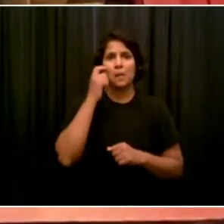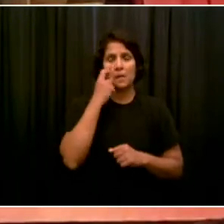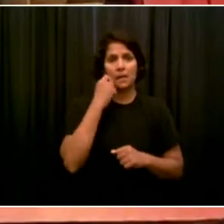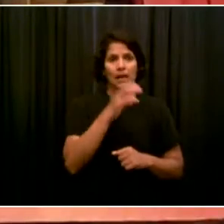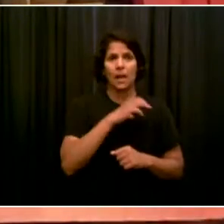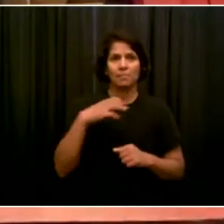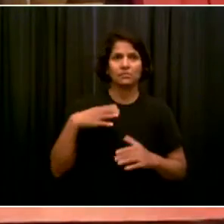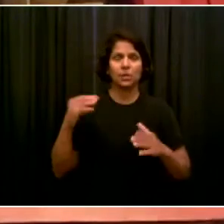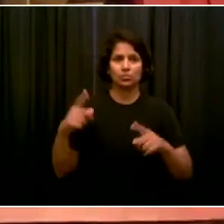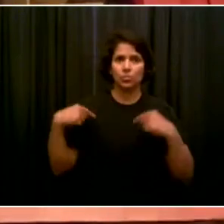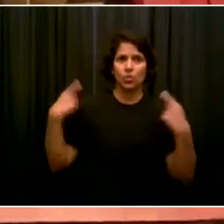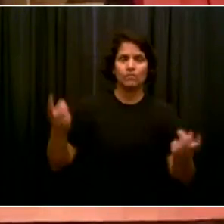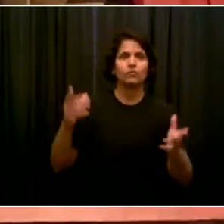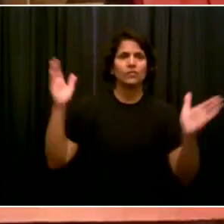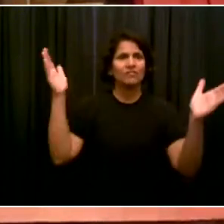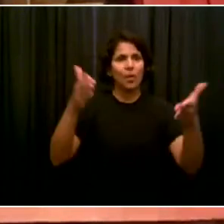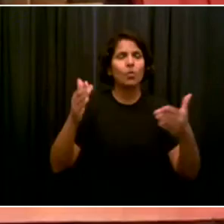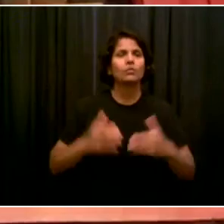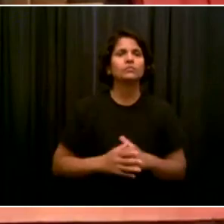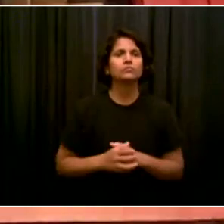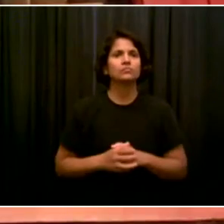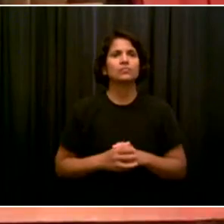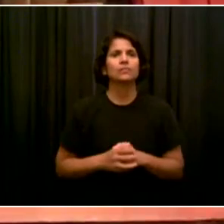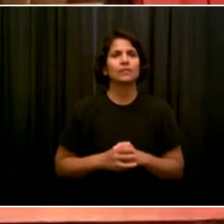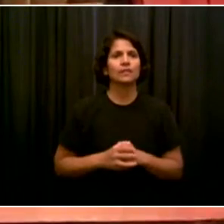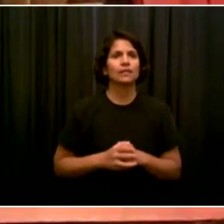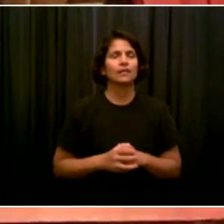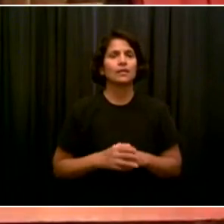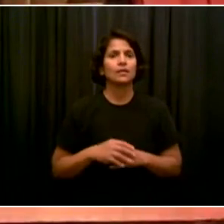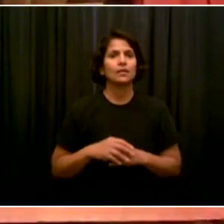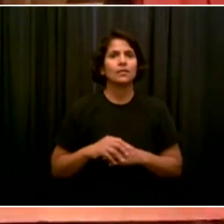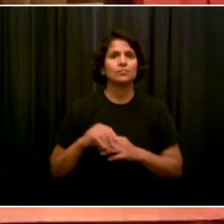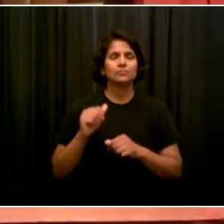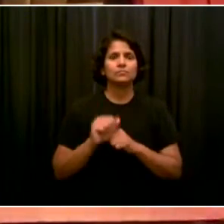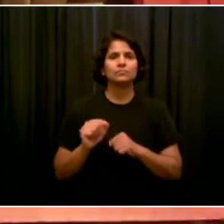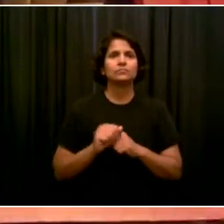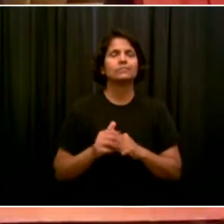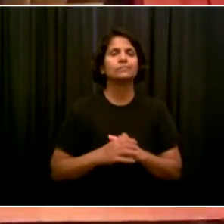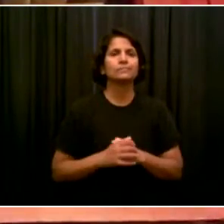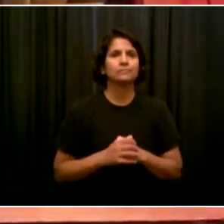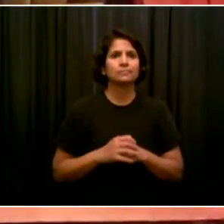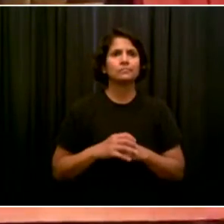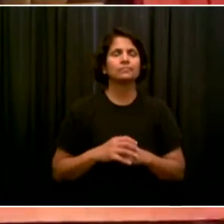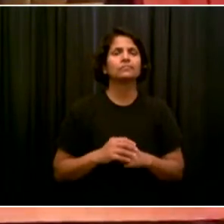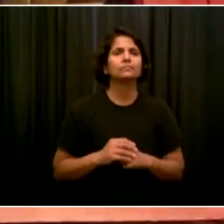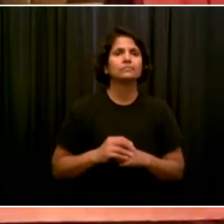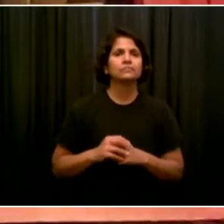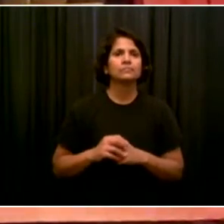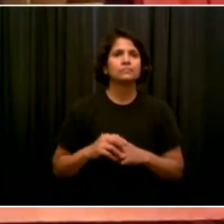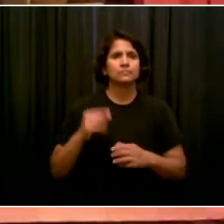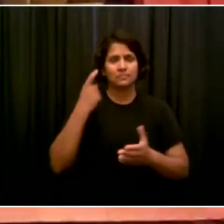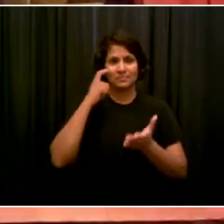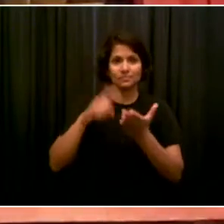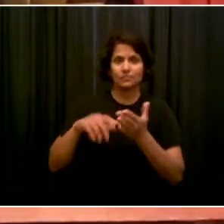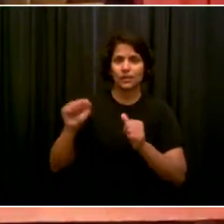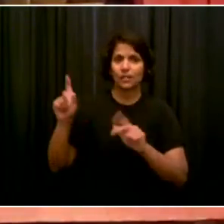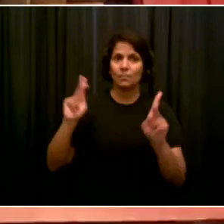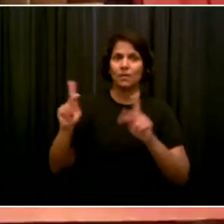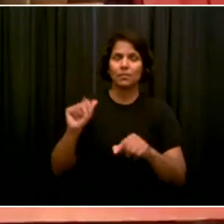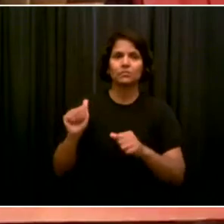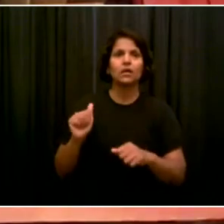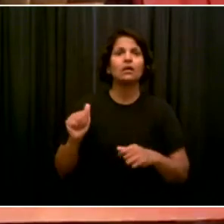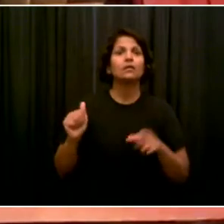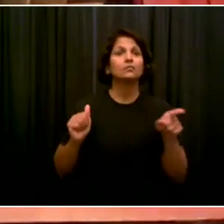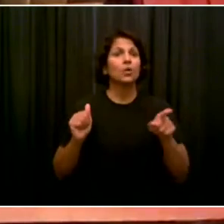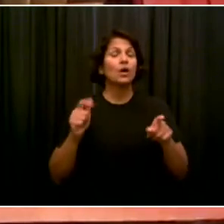with the expert panel. Acknowledge the work that Speaker Corey Johnson and Council Land Use